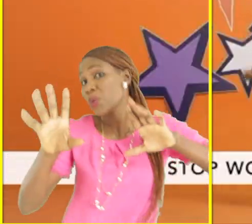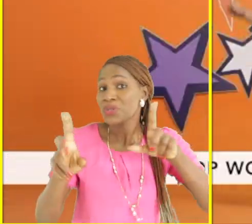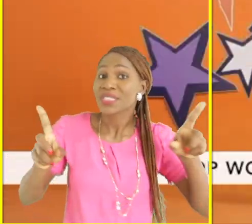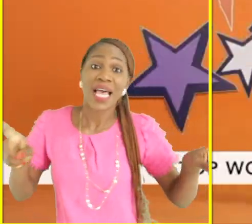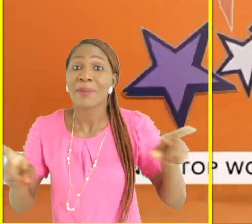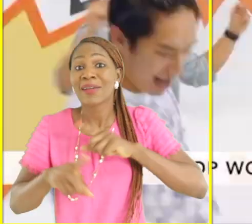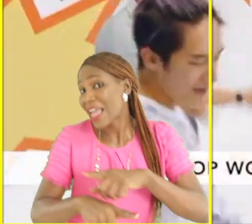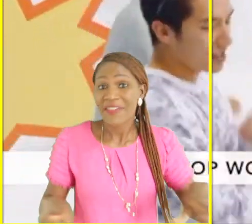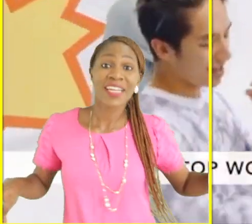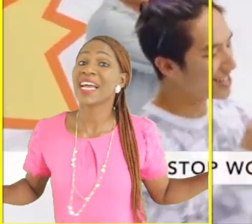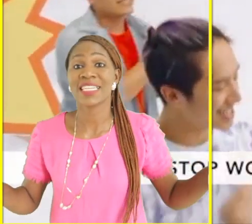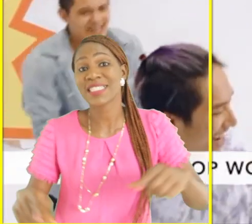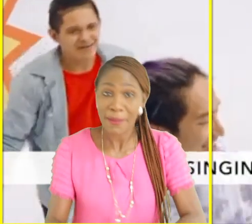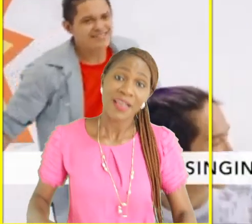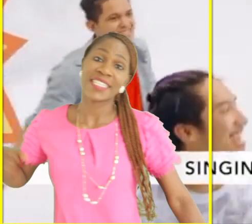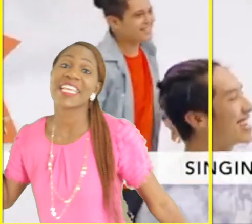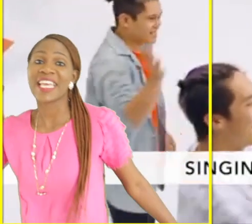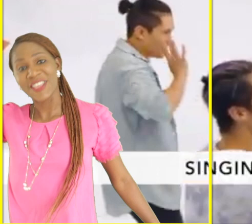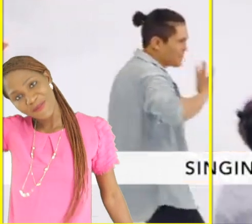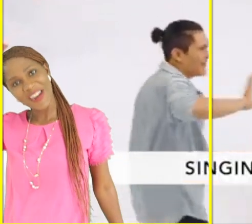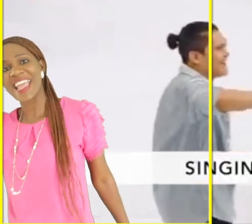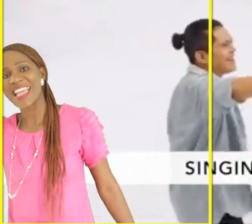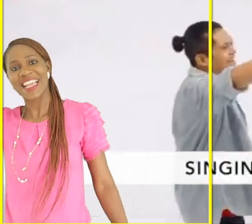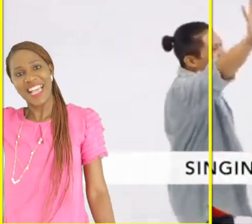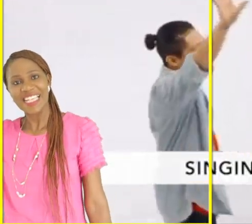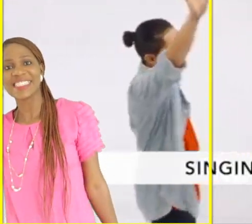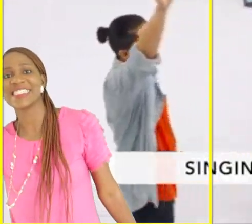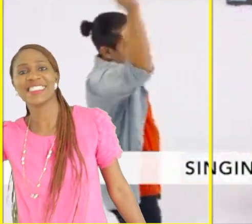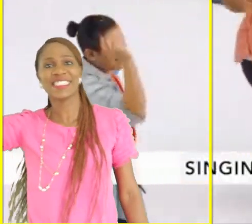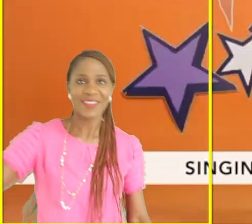stop, won't stop, never gonna stop singing your praise.